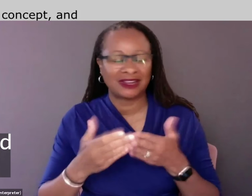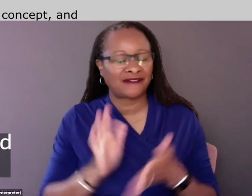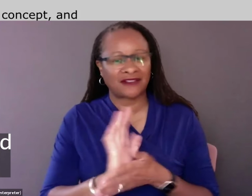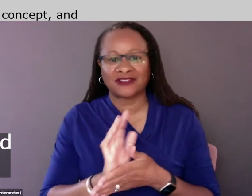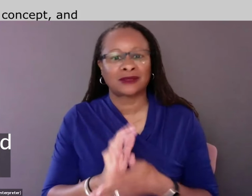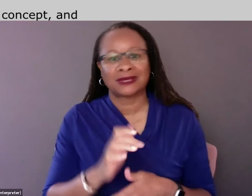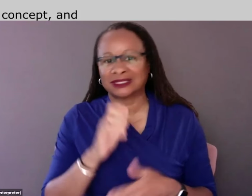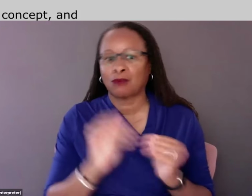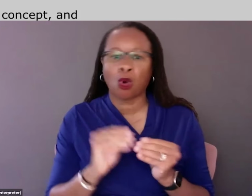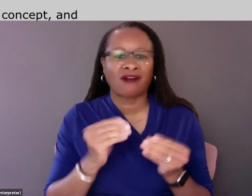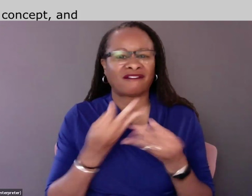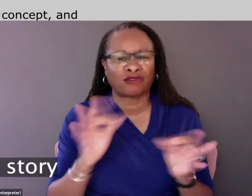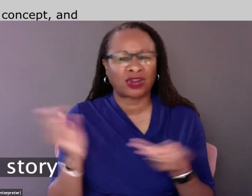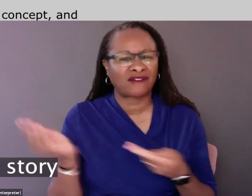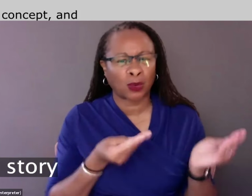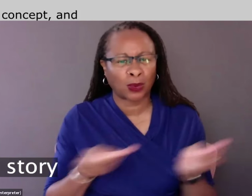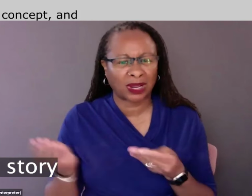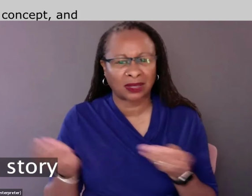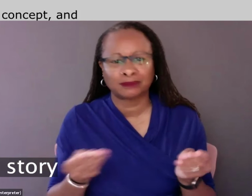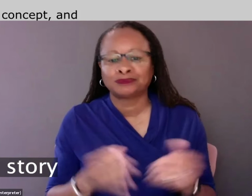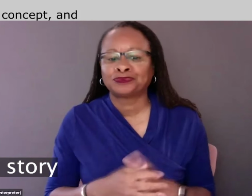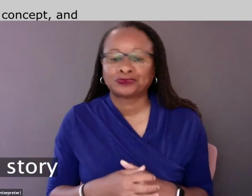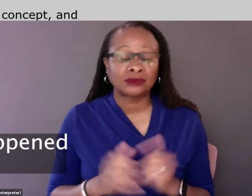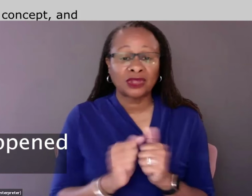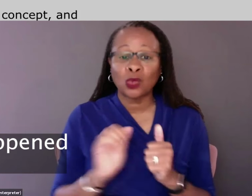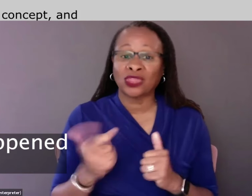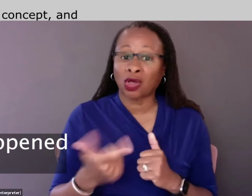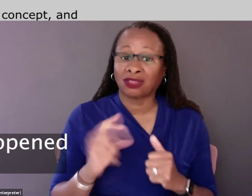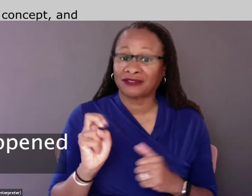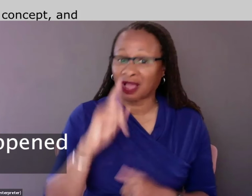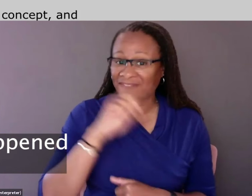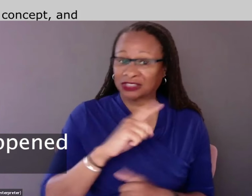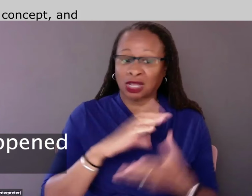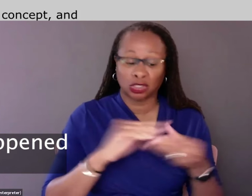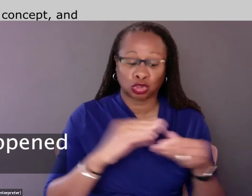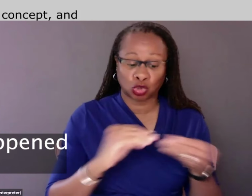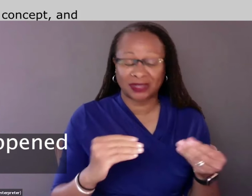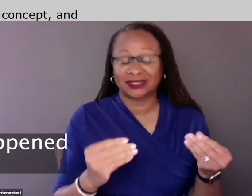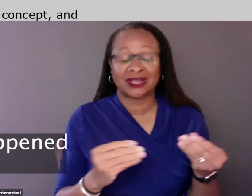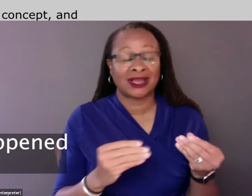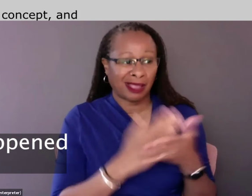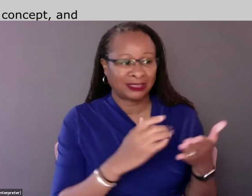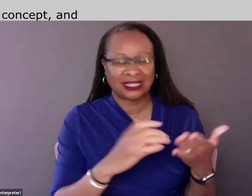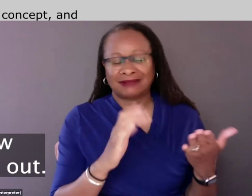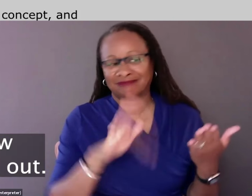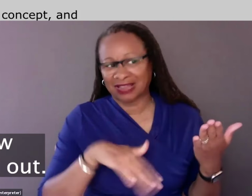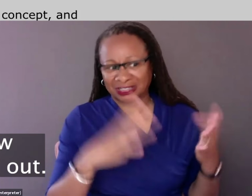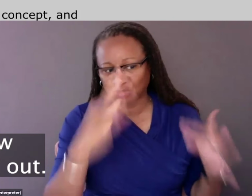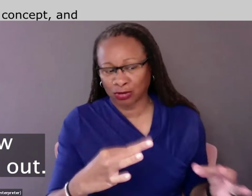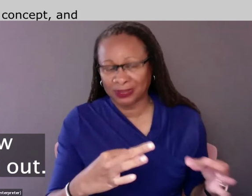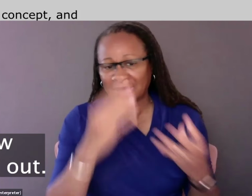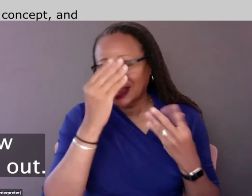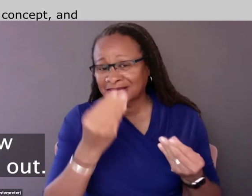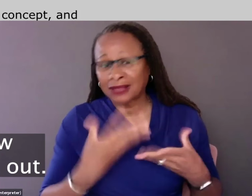more free-flowing. With all of nonfiction, there are story elements that have yet to happen or be determined. Tell us